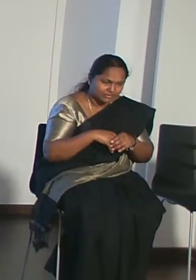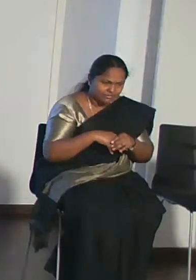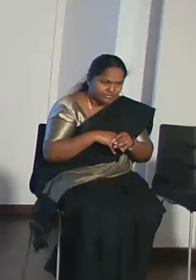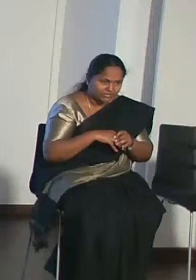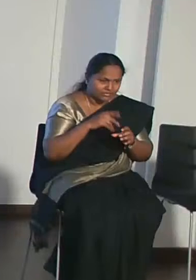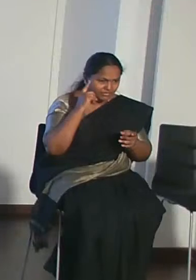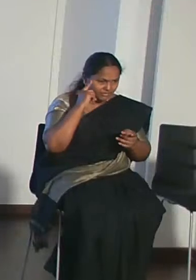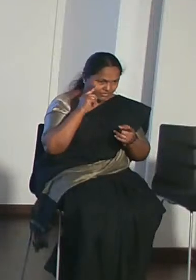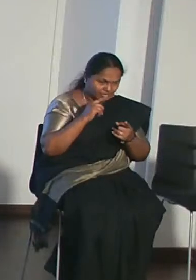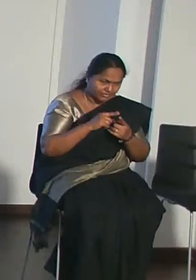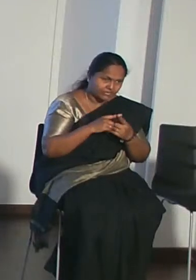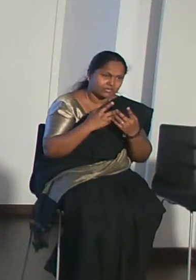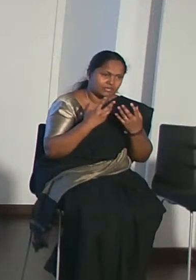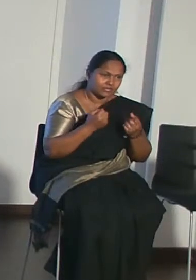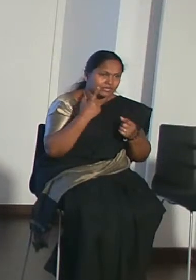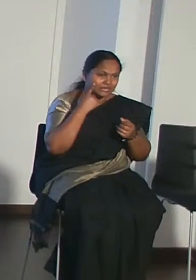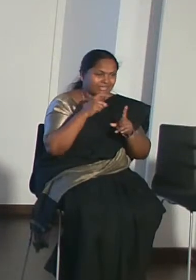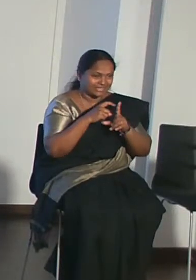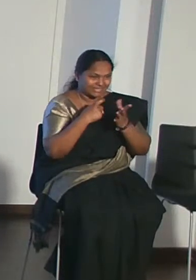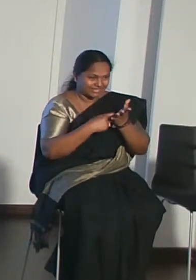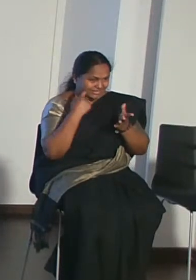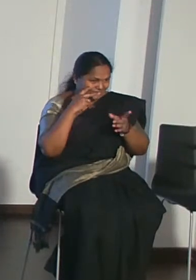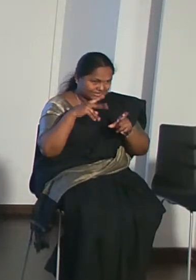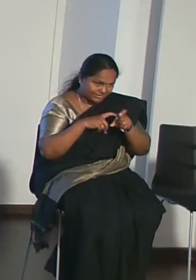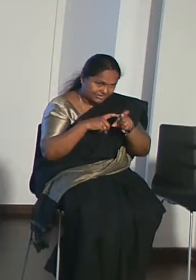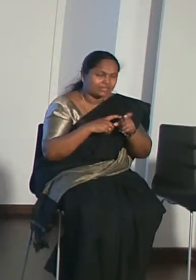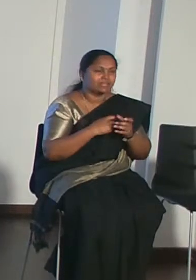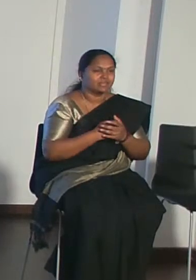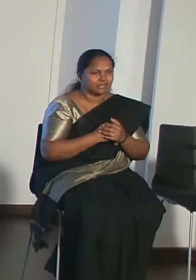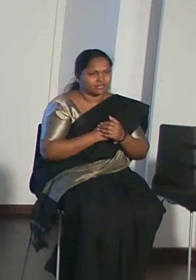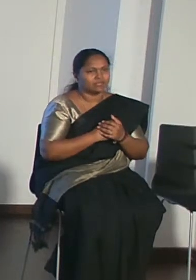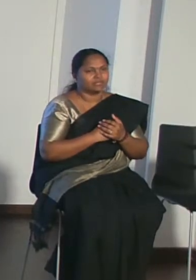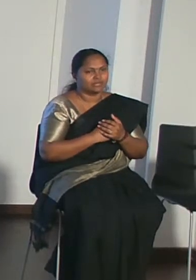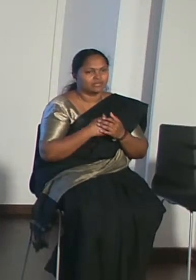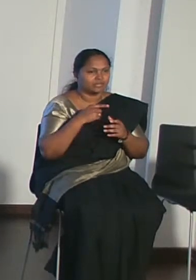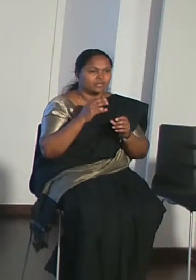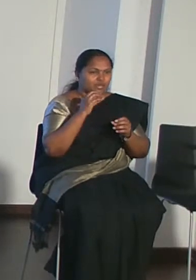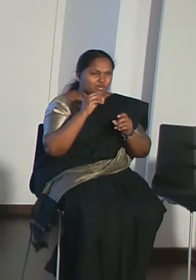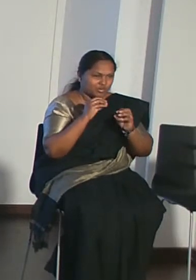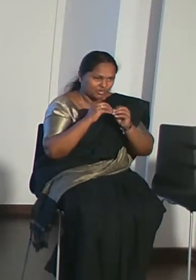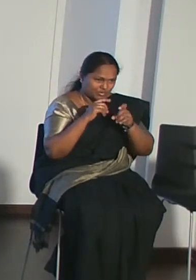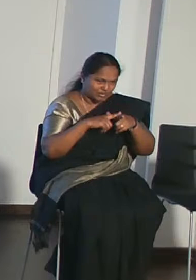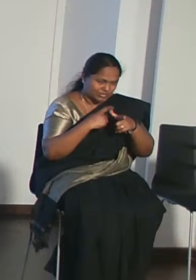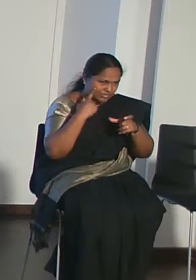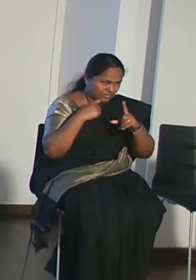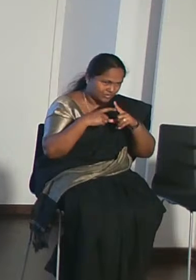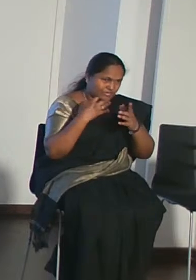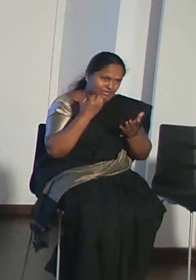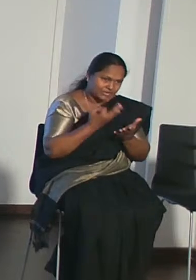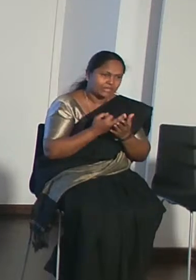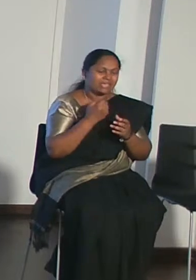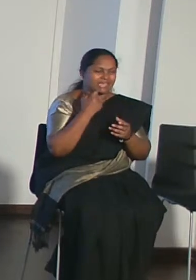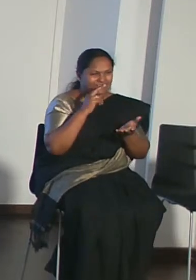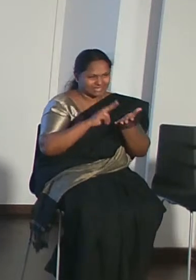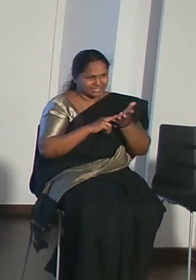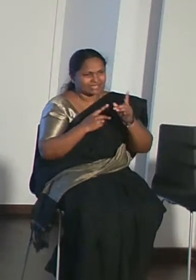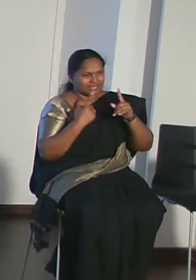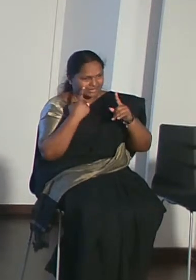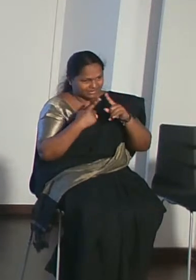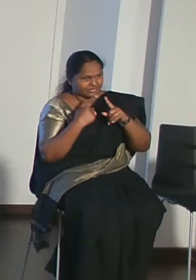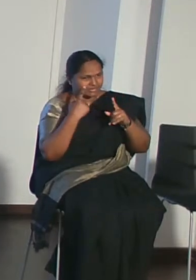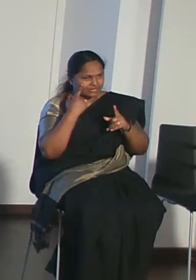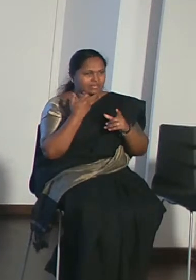main sort of the driving impulse was the object is an unstable entity. It's sort